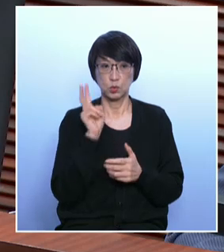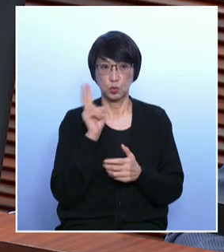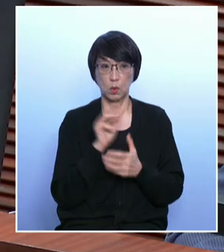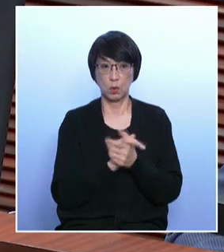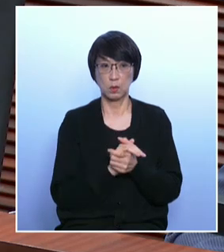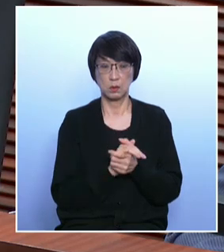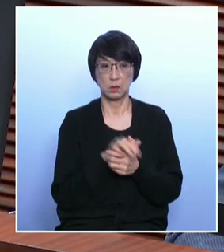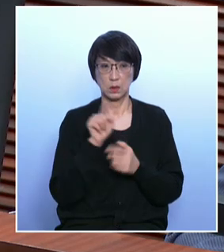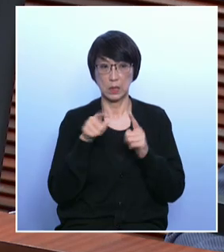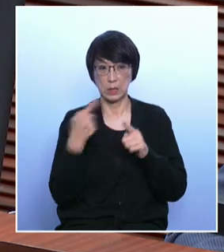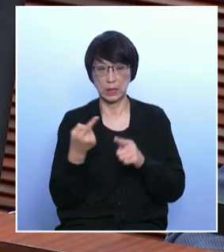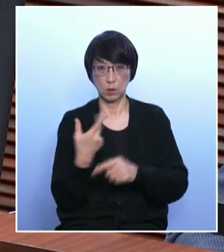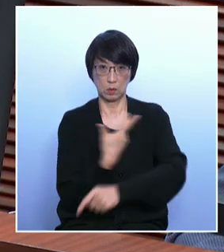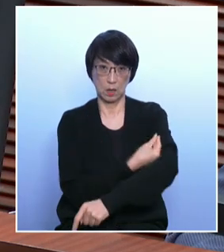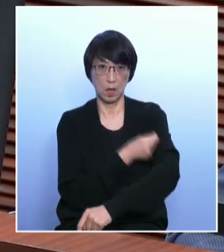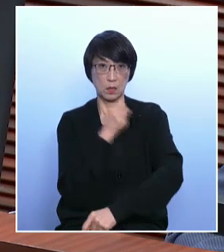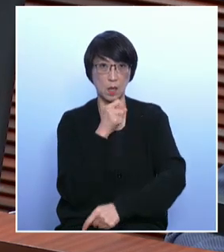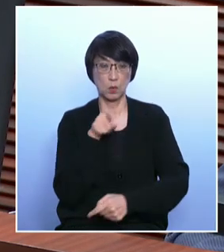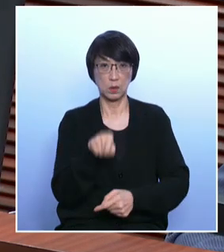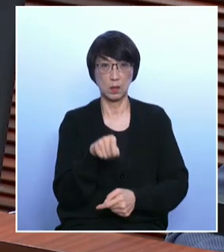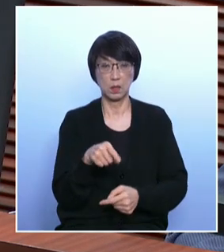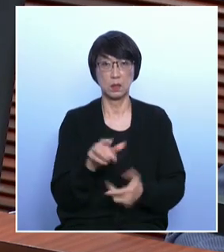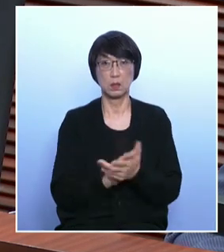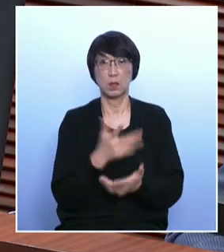Did they put forward religious grounds as well?